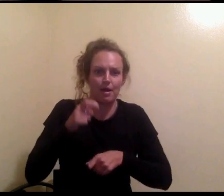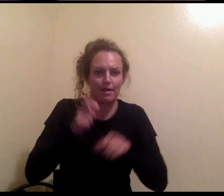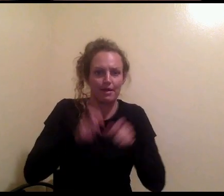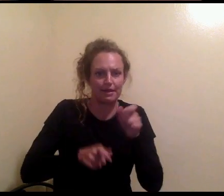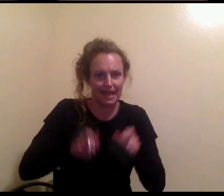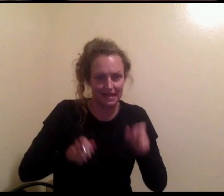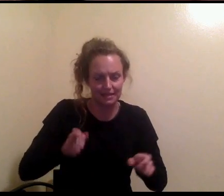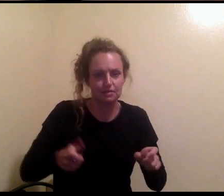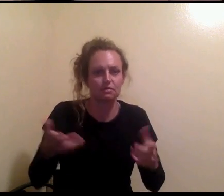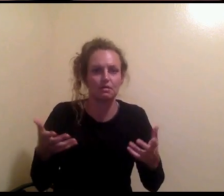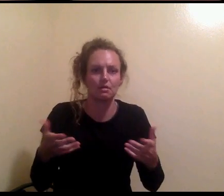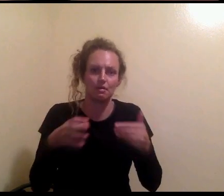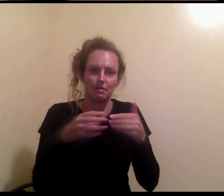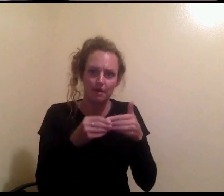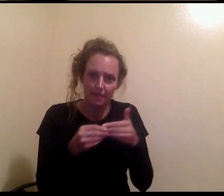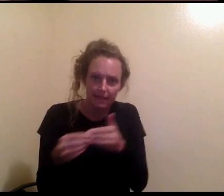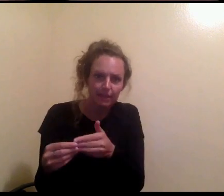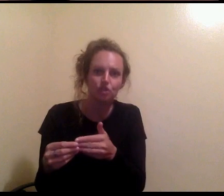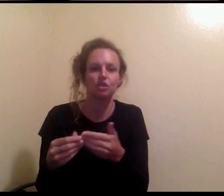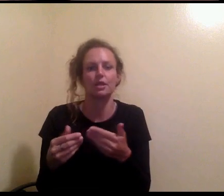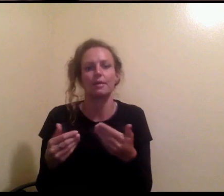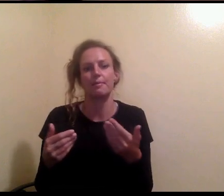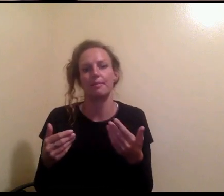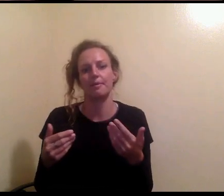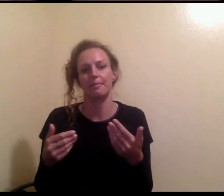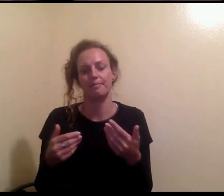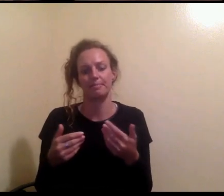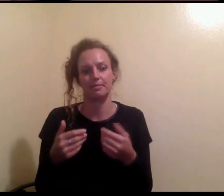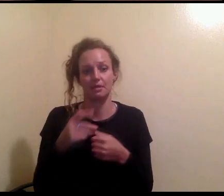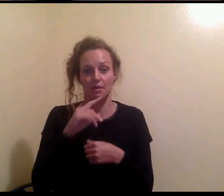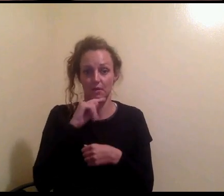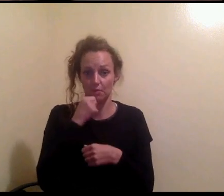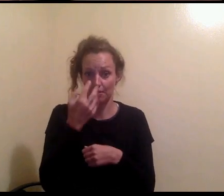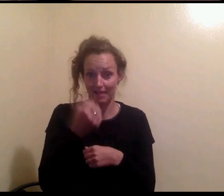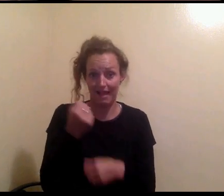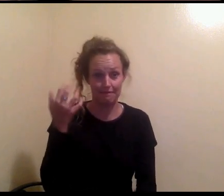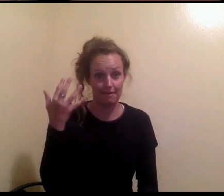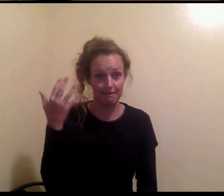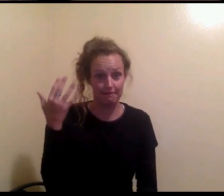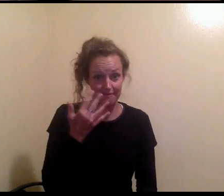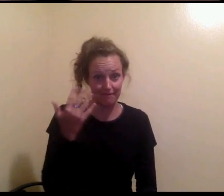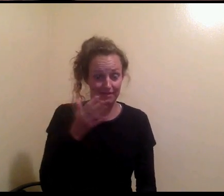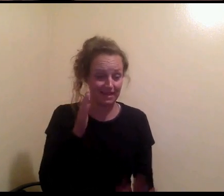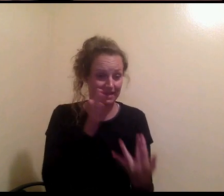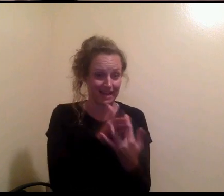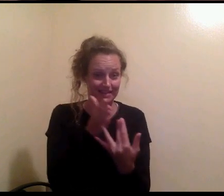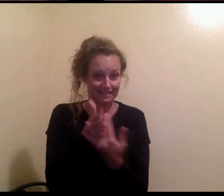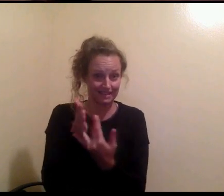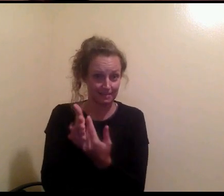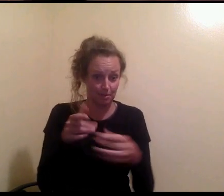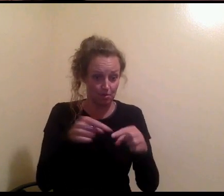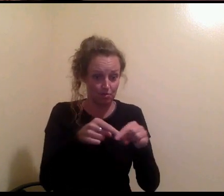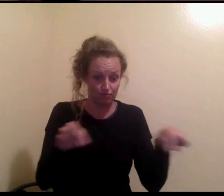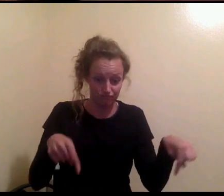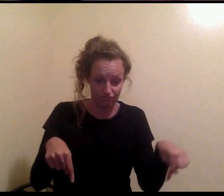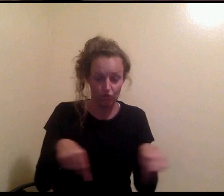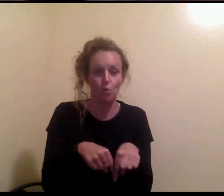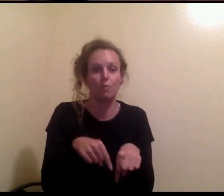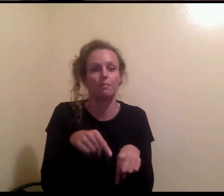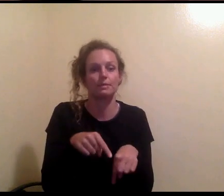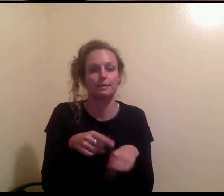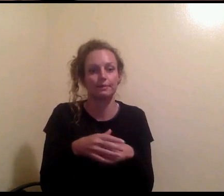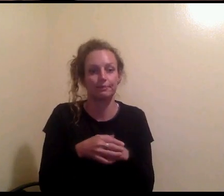Perfect. Absolutely. Until then, they can reach out to planetable.com to get their updates. Fantastic.